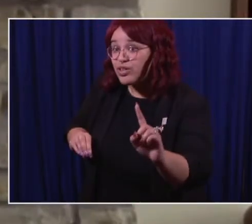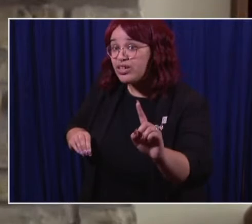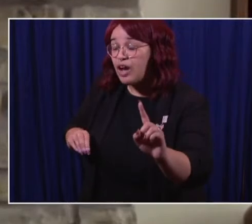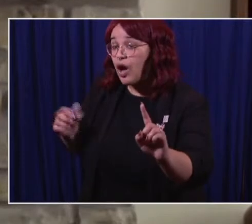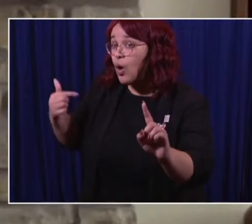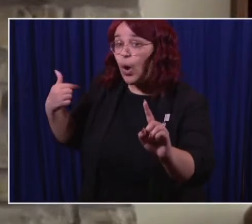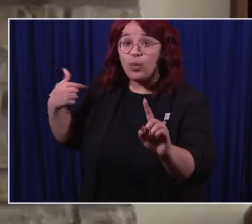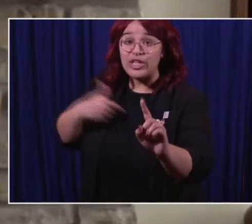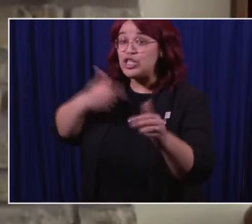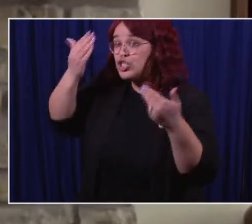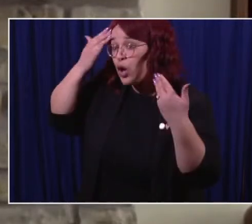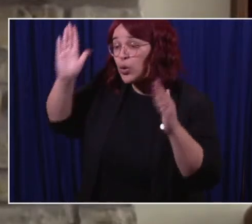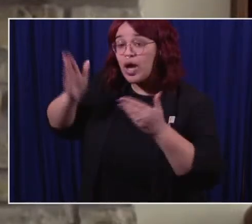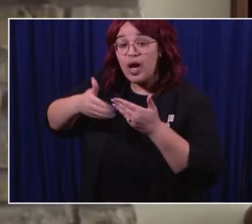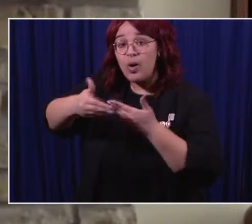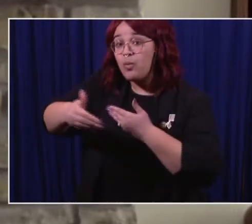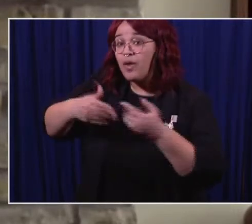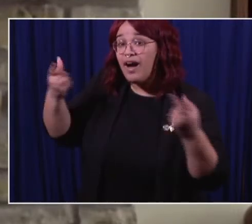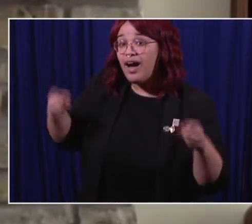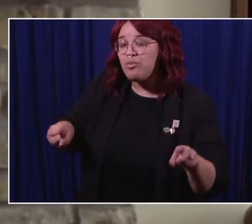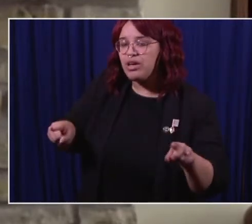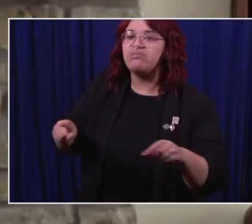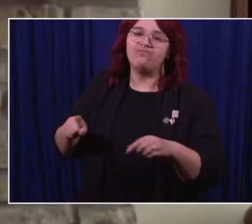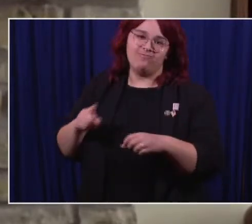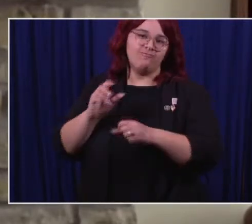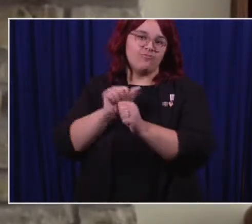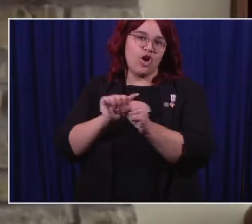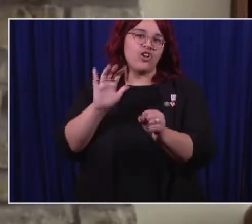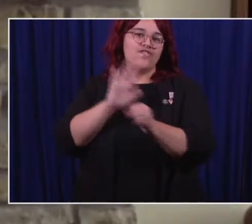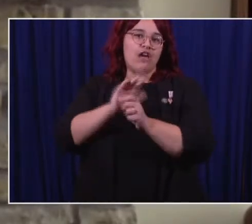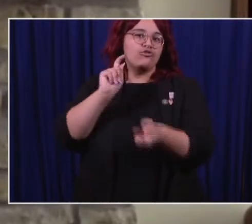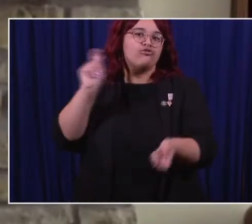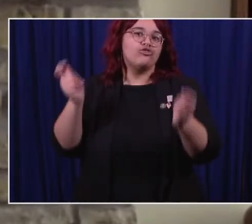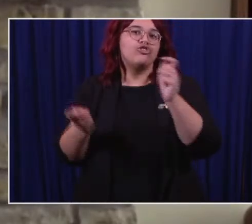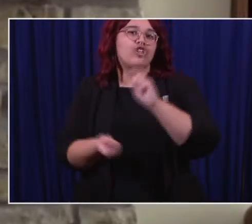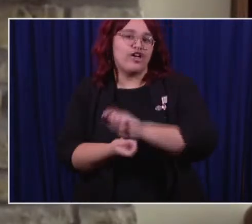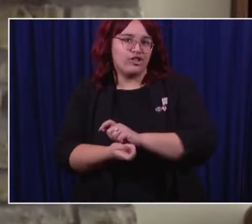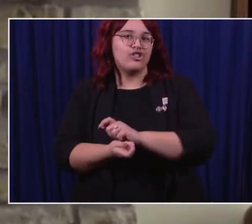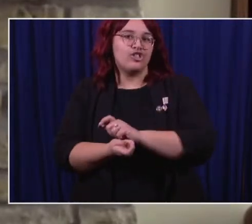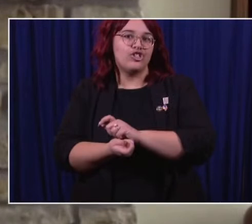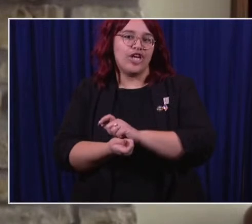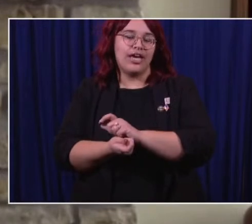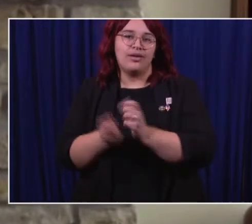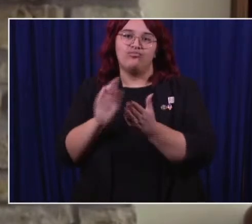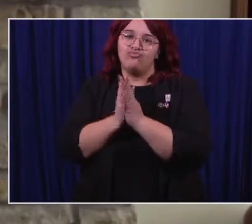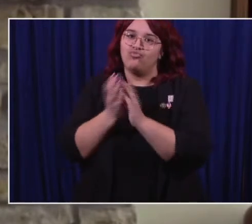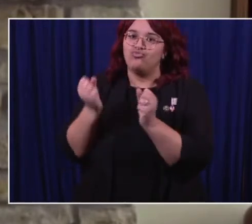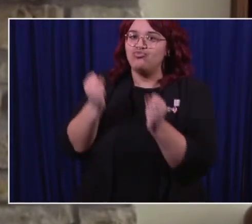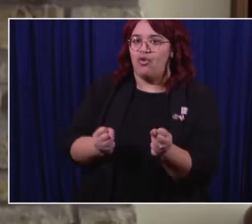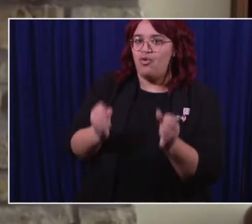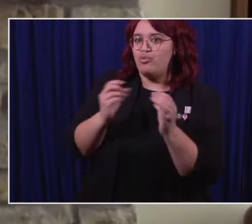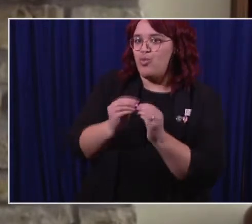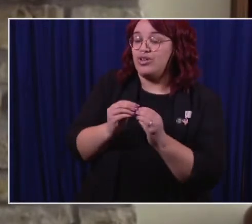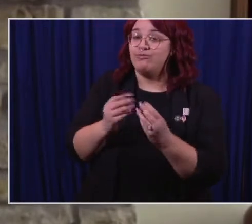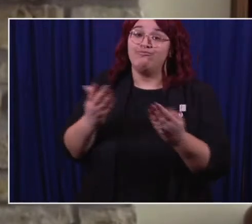could totally change the ball game. We just got to wait and see. We hope it doesn't.